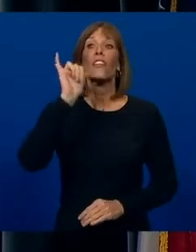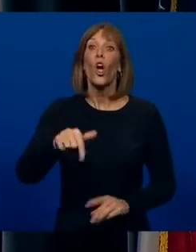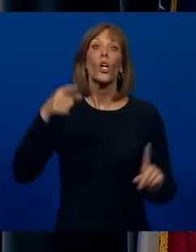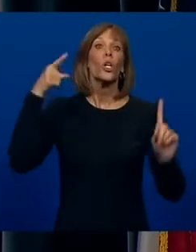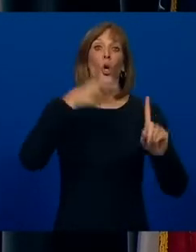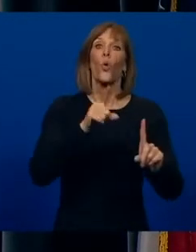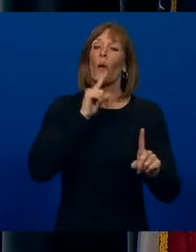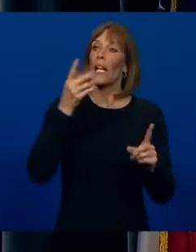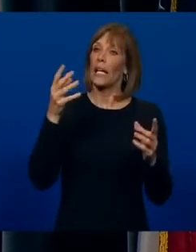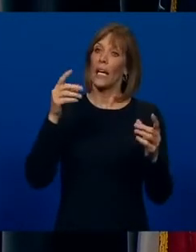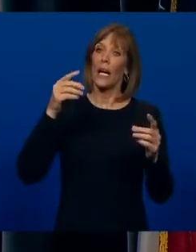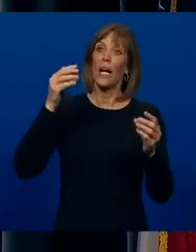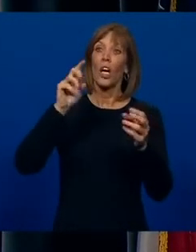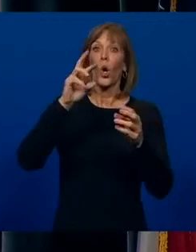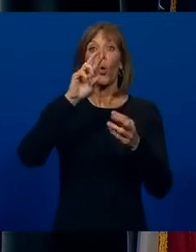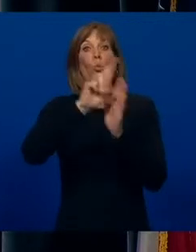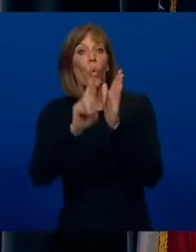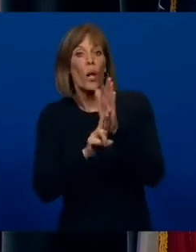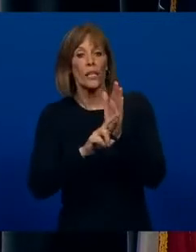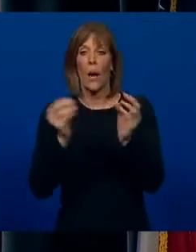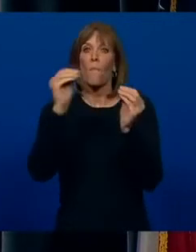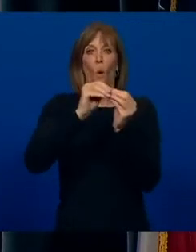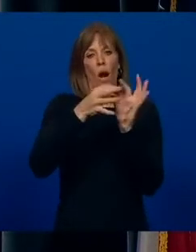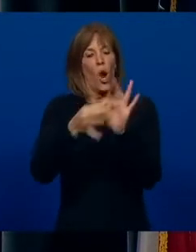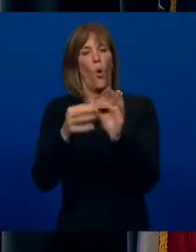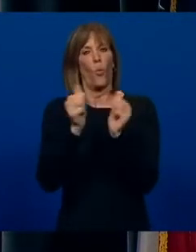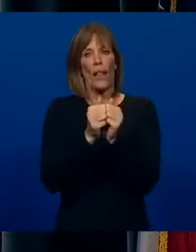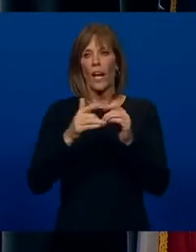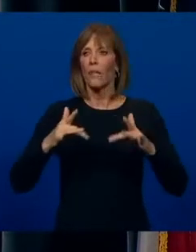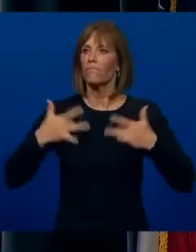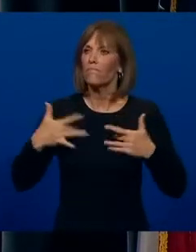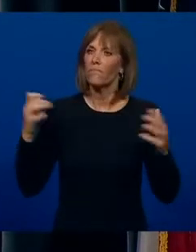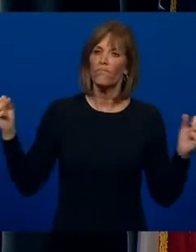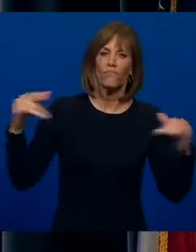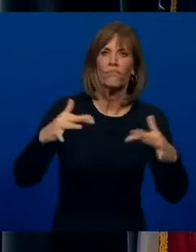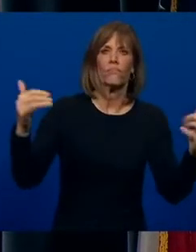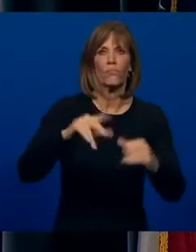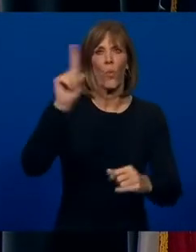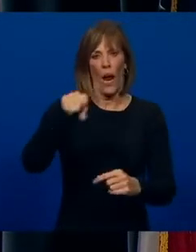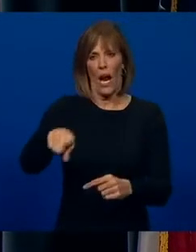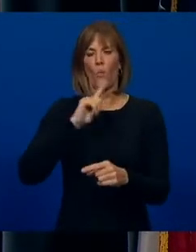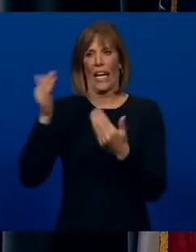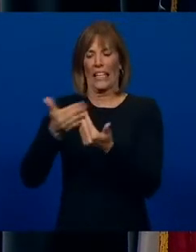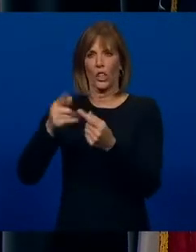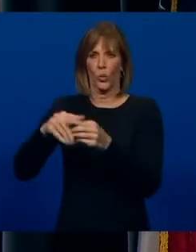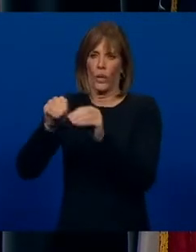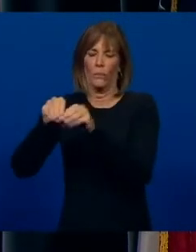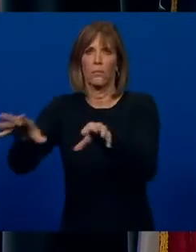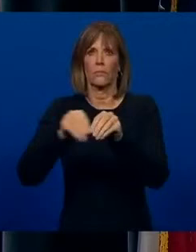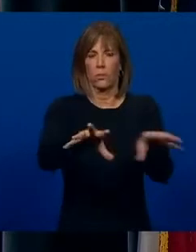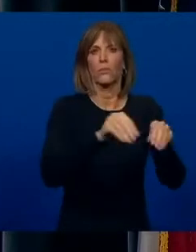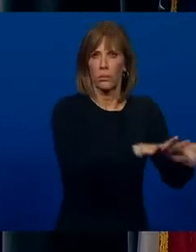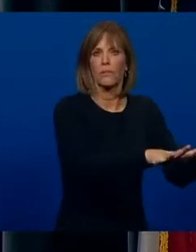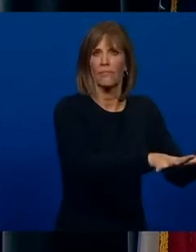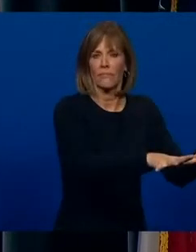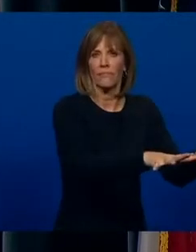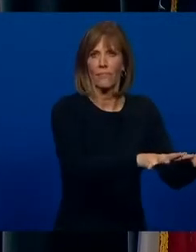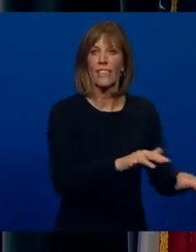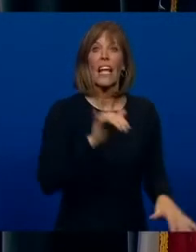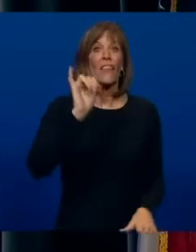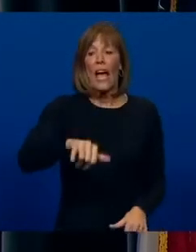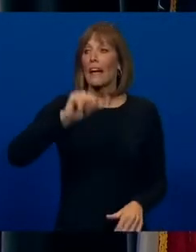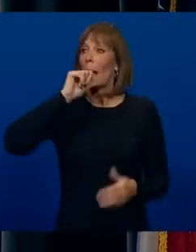toward activities and environments where they have the potential to make a significant impact in a relatively short amount of time.